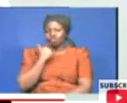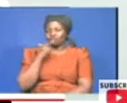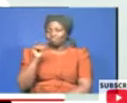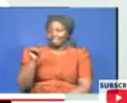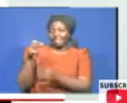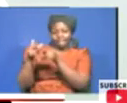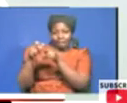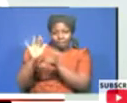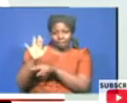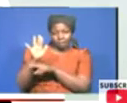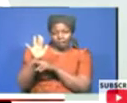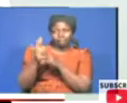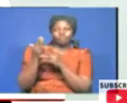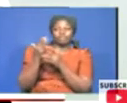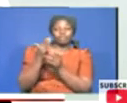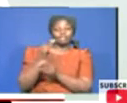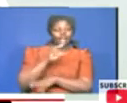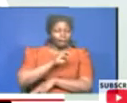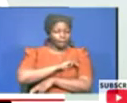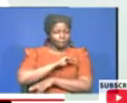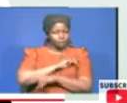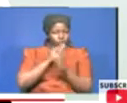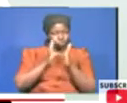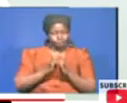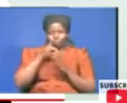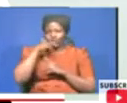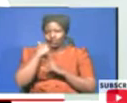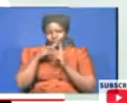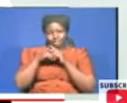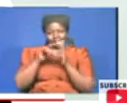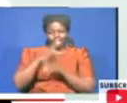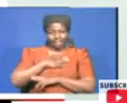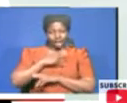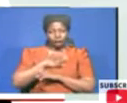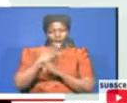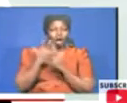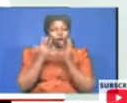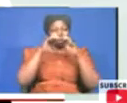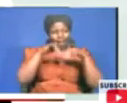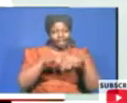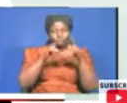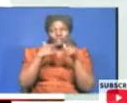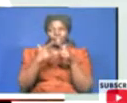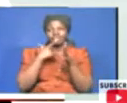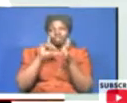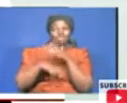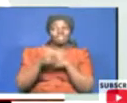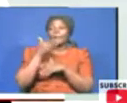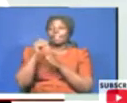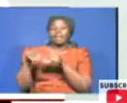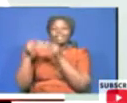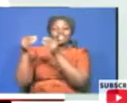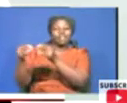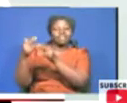Mazzoldi was a Kobone missionary, mm-hmm, who started our congregation. Then we said, let us name our school